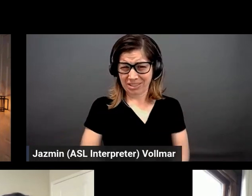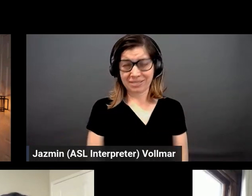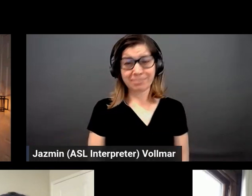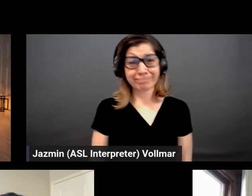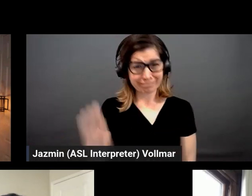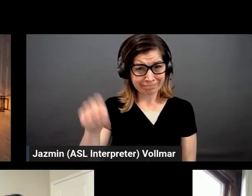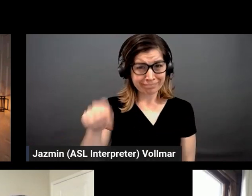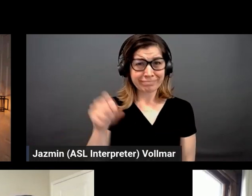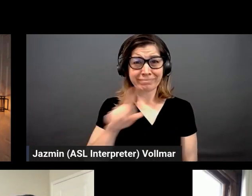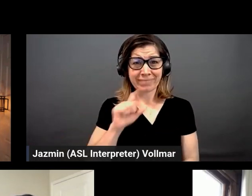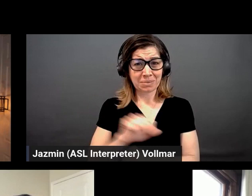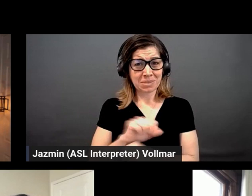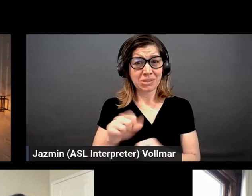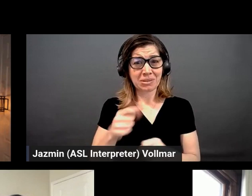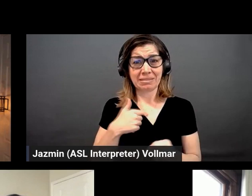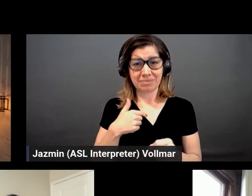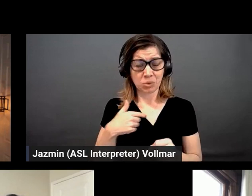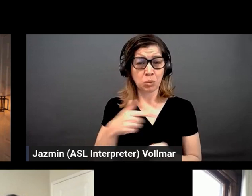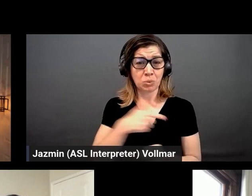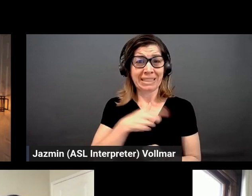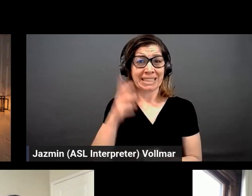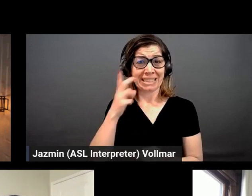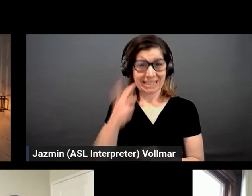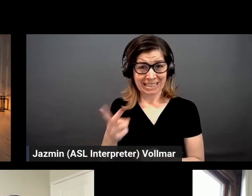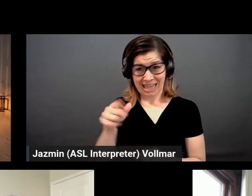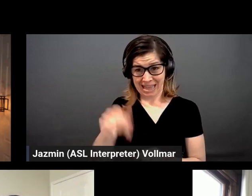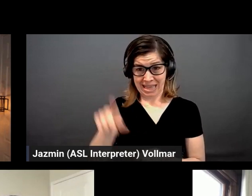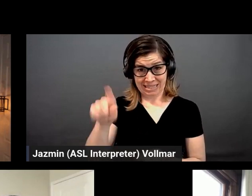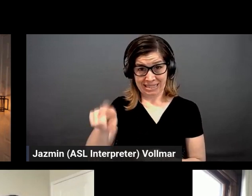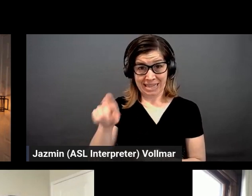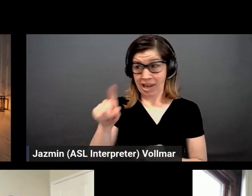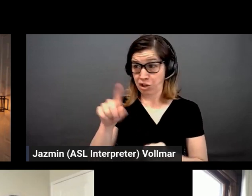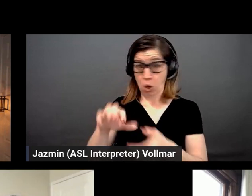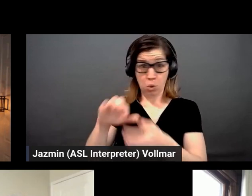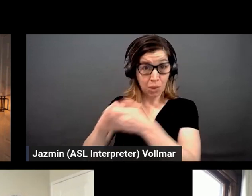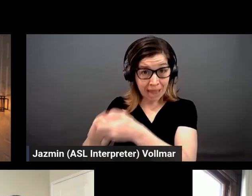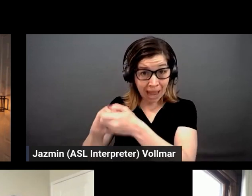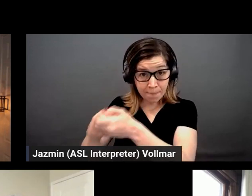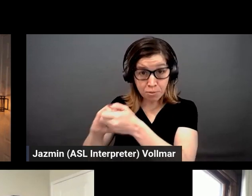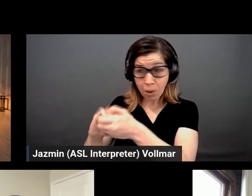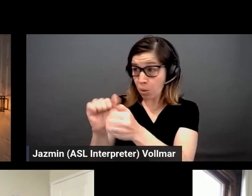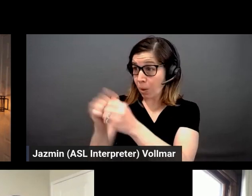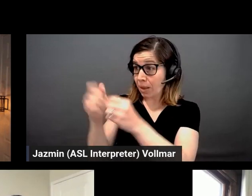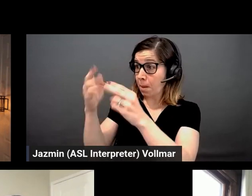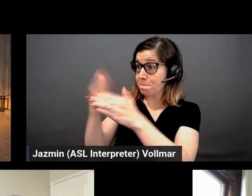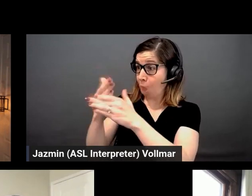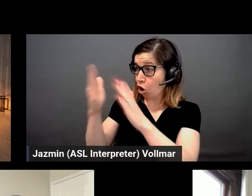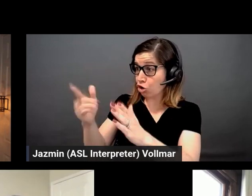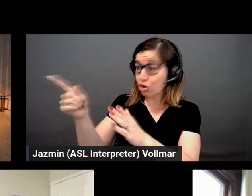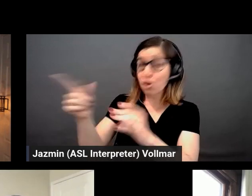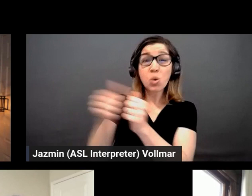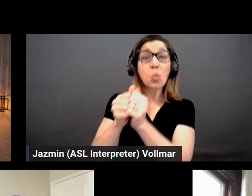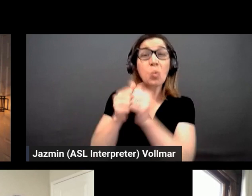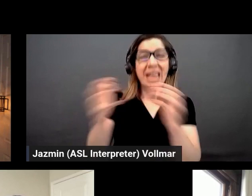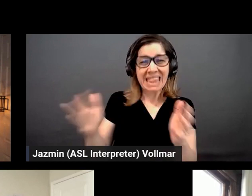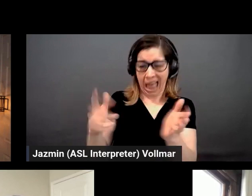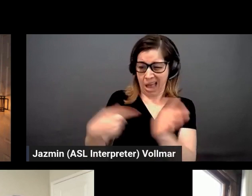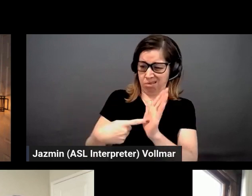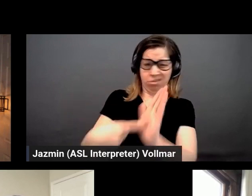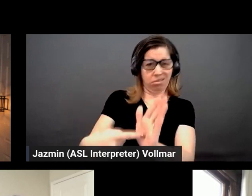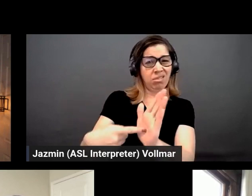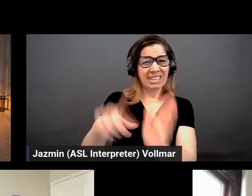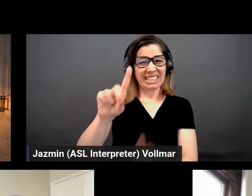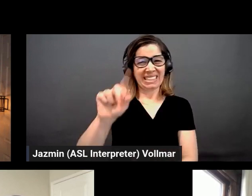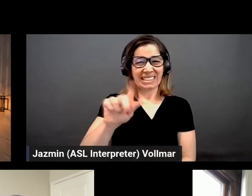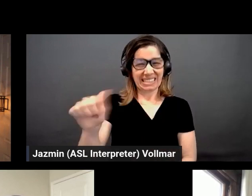Yeah, absolutely. And I mean, we see this need to collaborate with partners without revealing the underlying data across industries. So whether